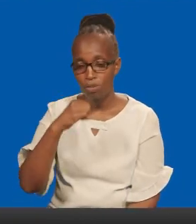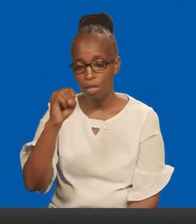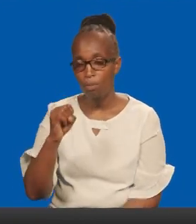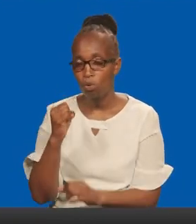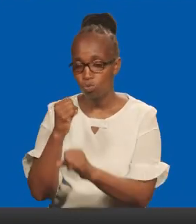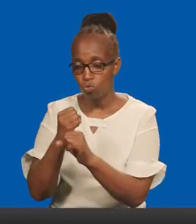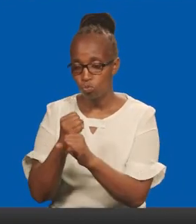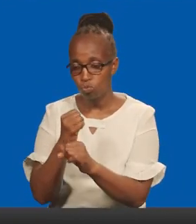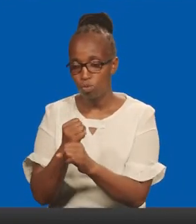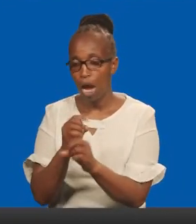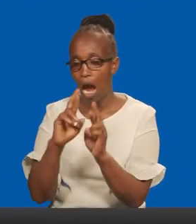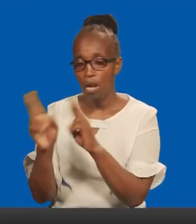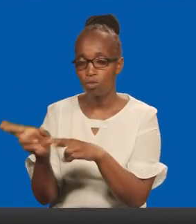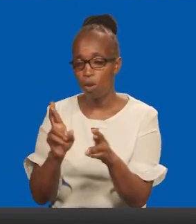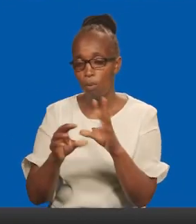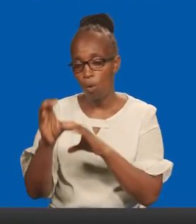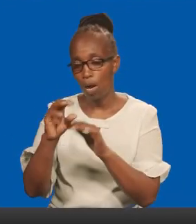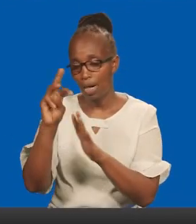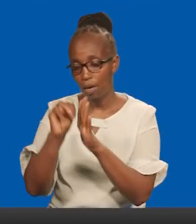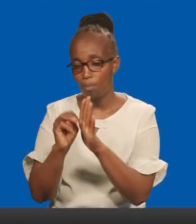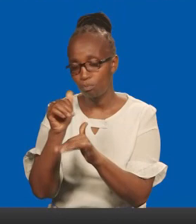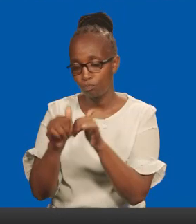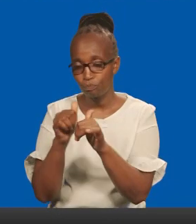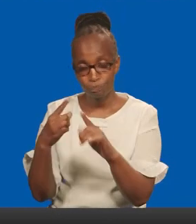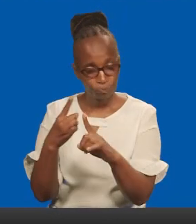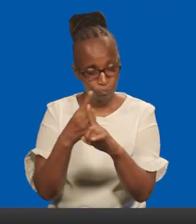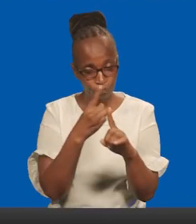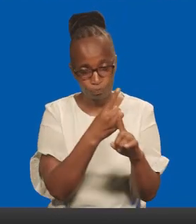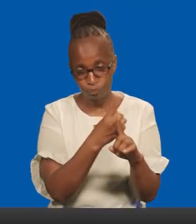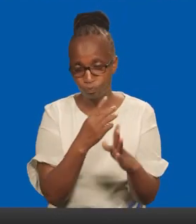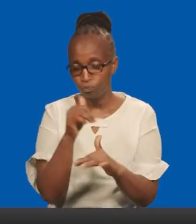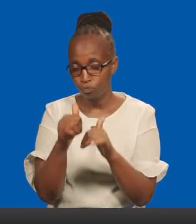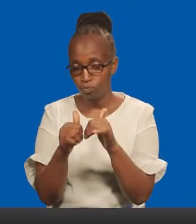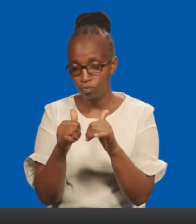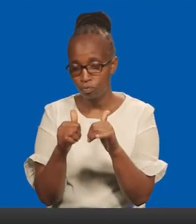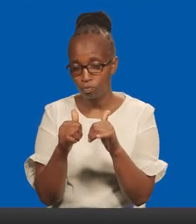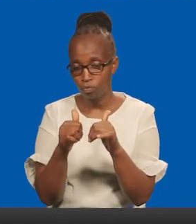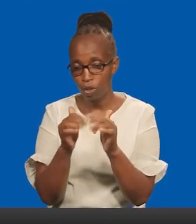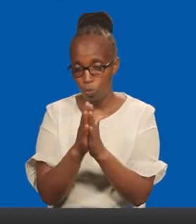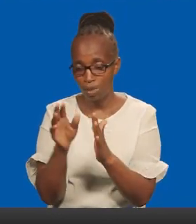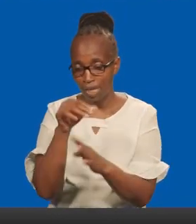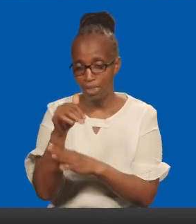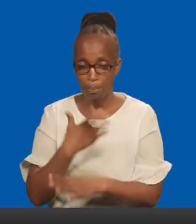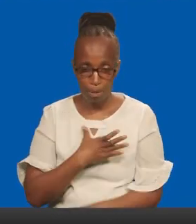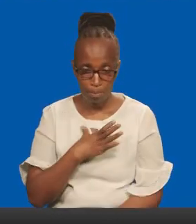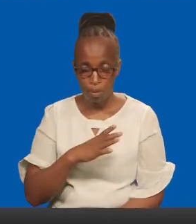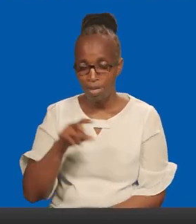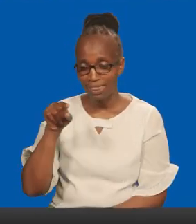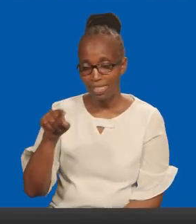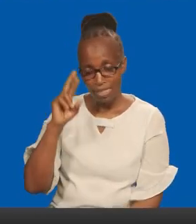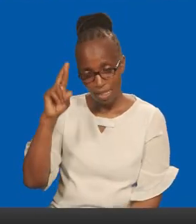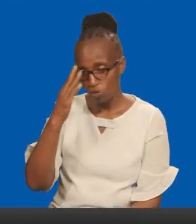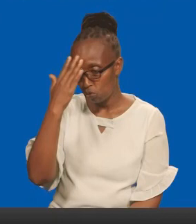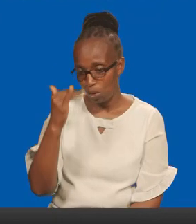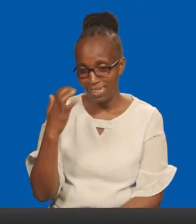Their curriculum is a stage-based curriculum, which is actually different from the normal curriculum that is offered in school. That is why it is